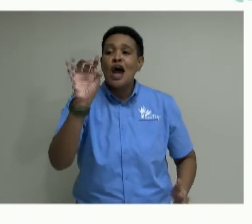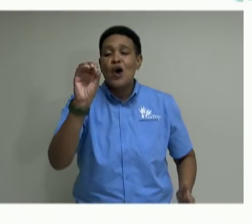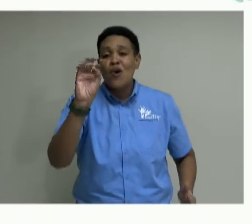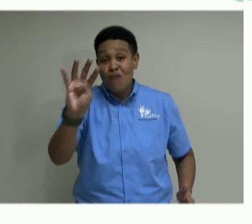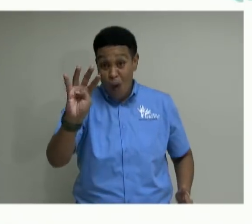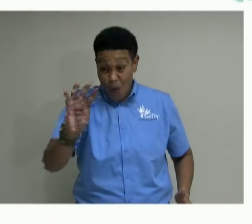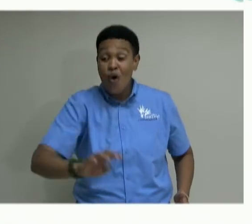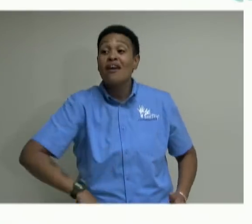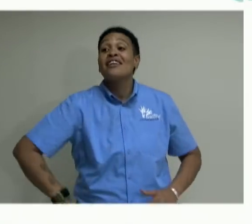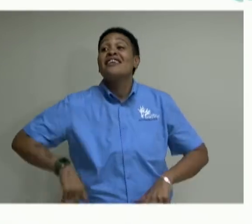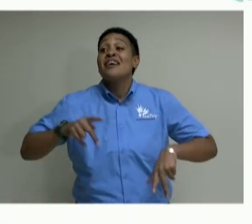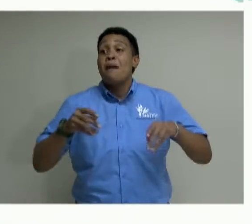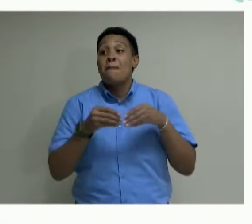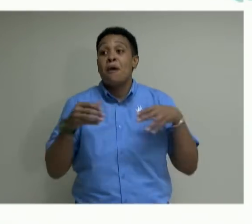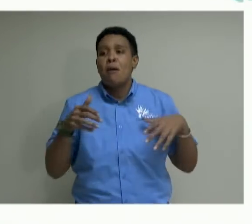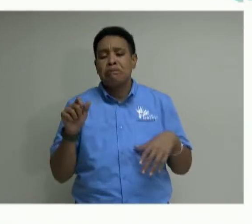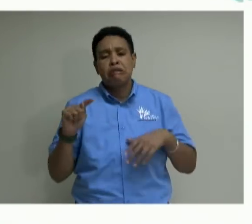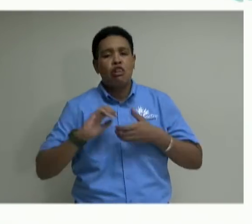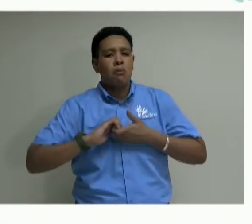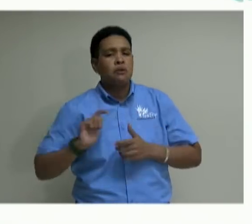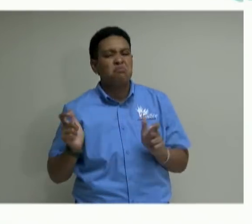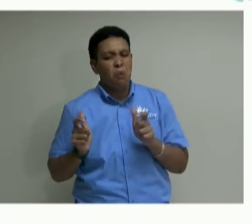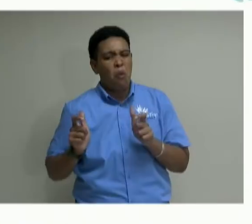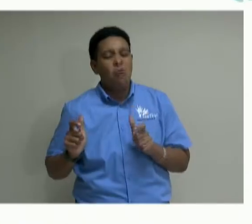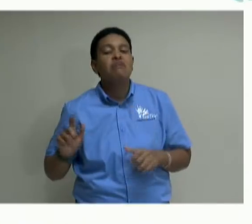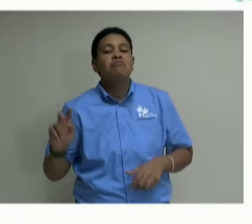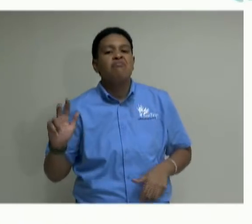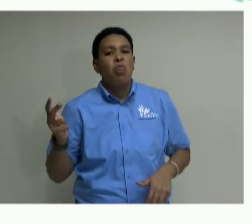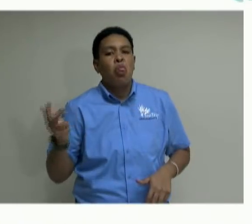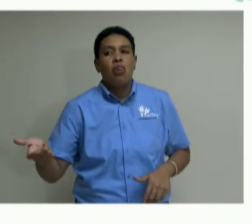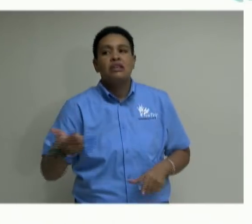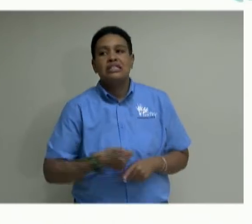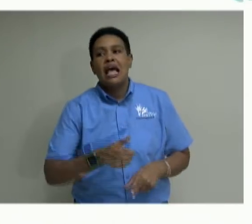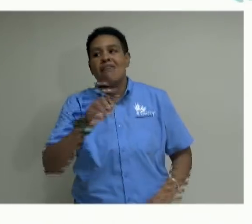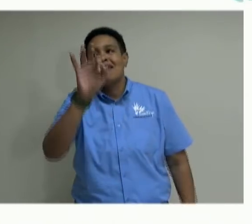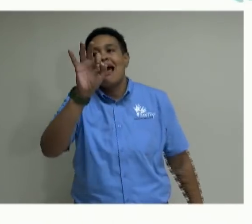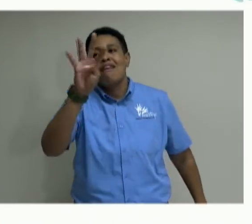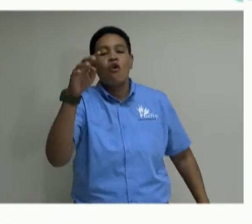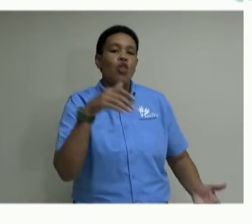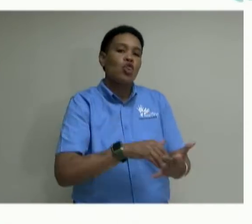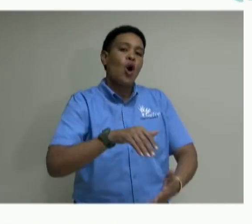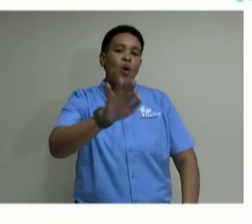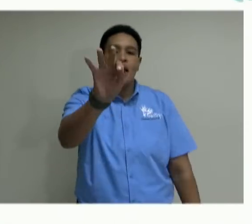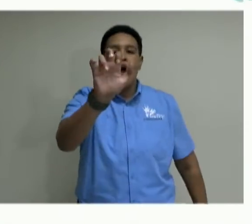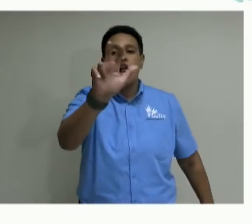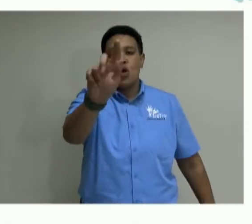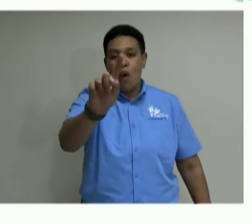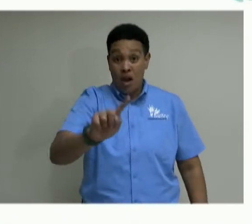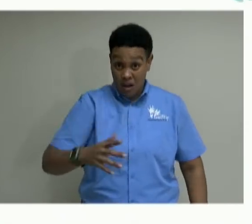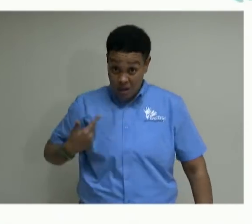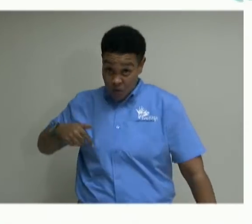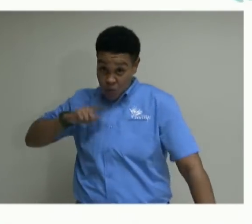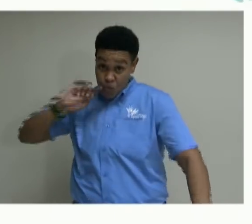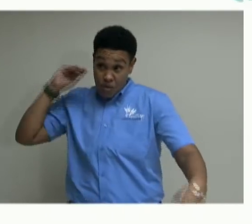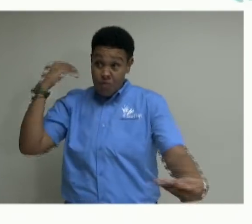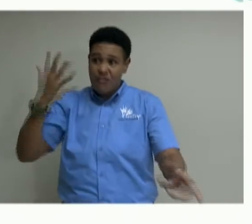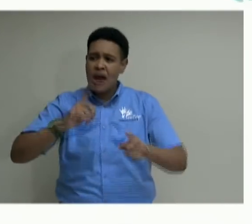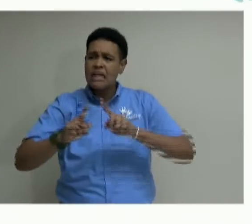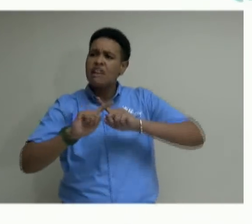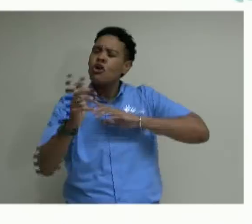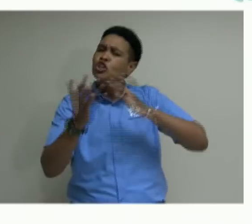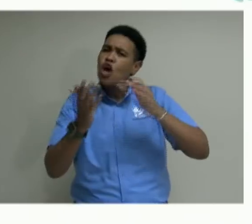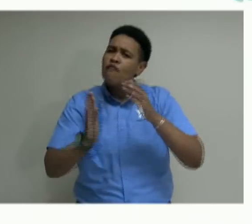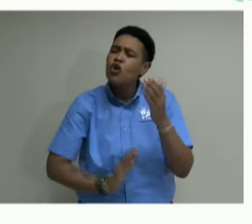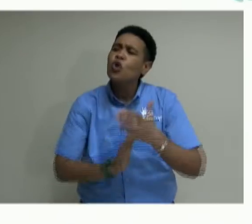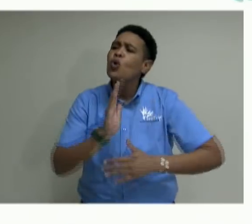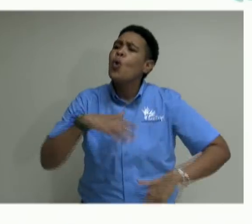St. Thomas with the smallest population of over 94,000. We provide services